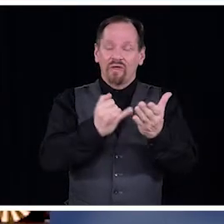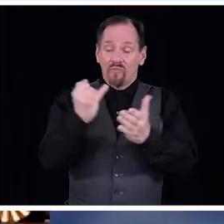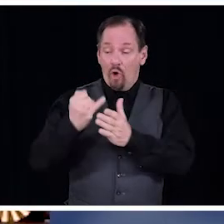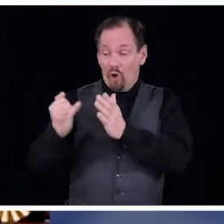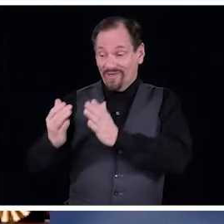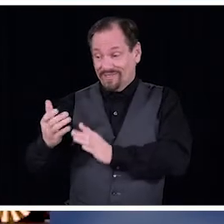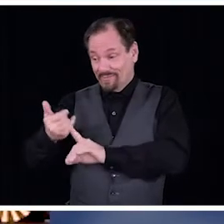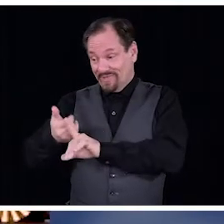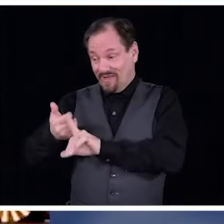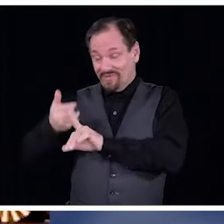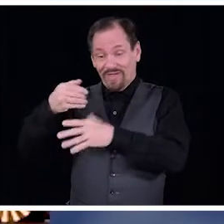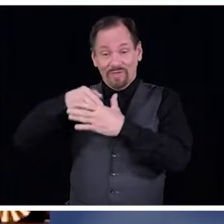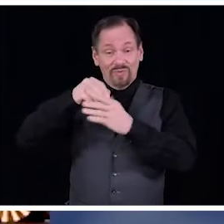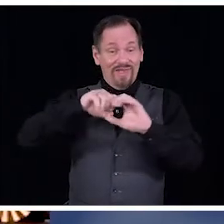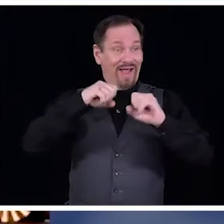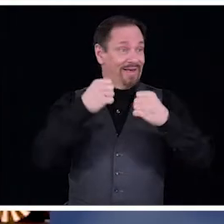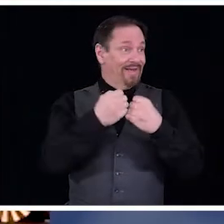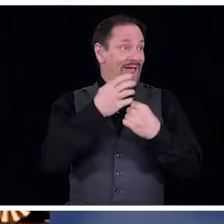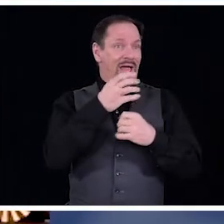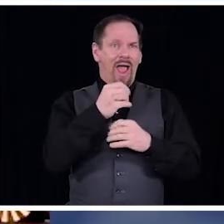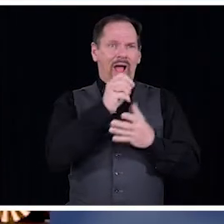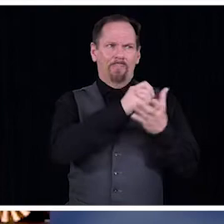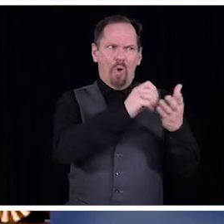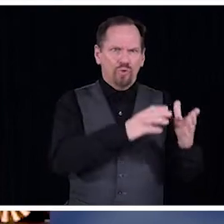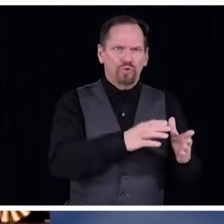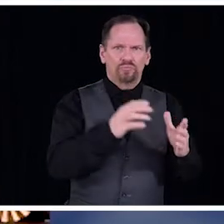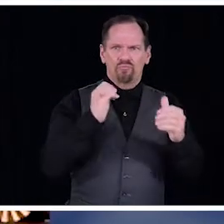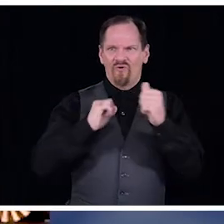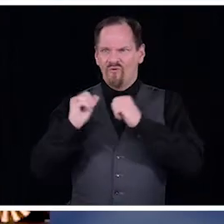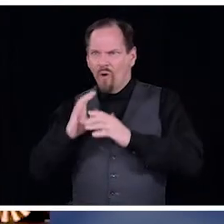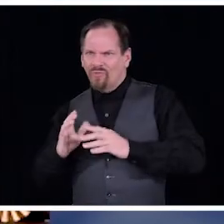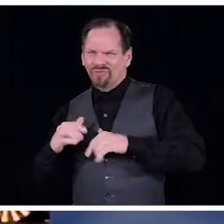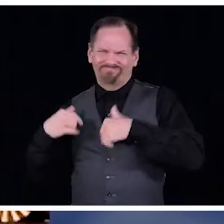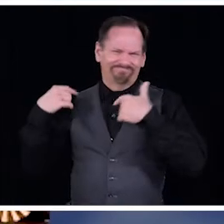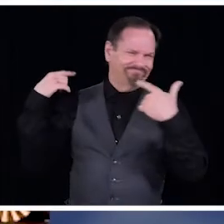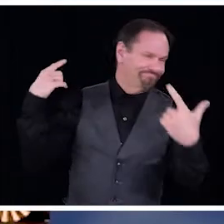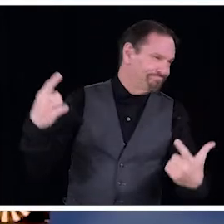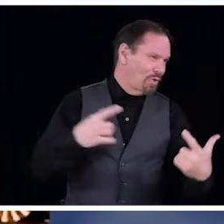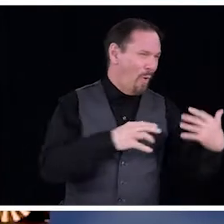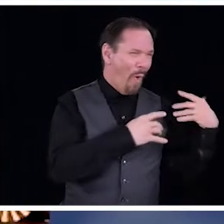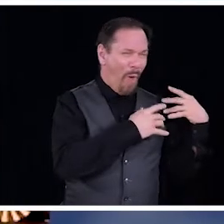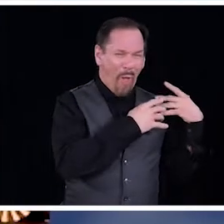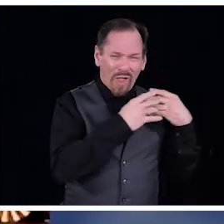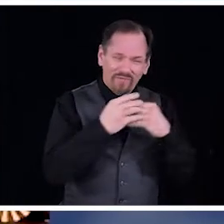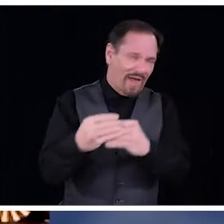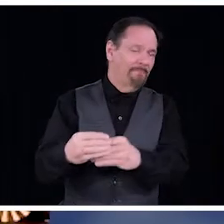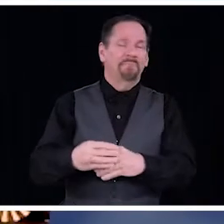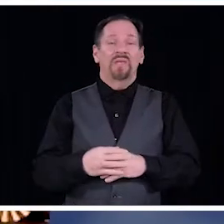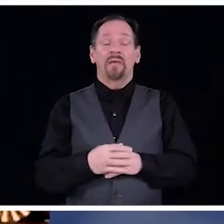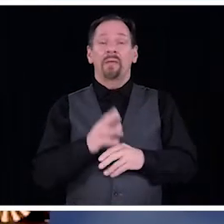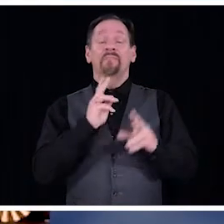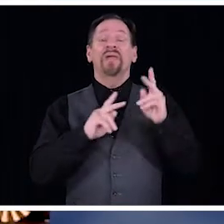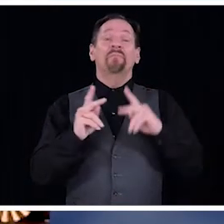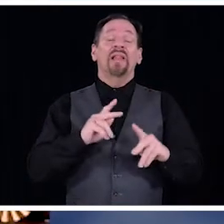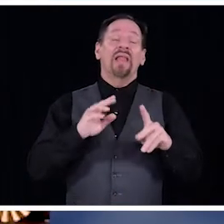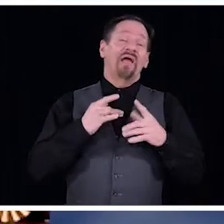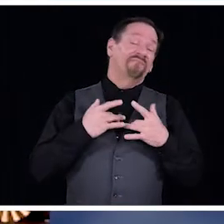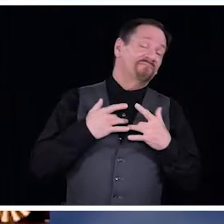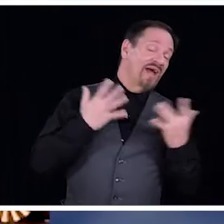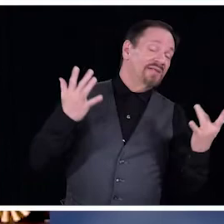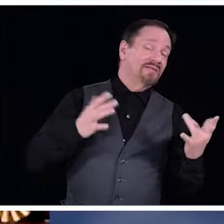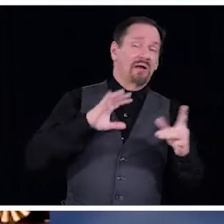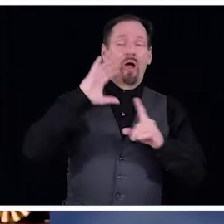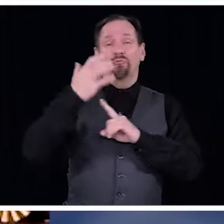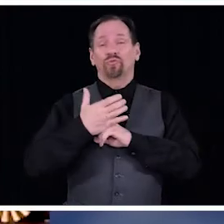inescapable connections between great composers and performers across the ages and the people, events, and cultural and political surroundings of